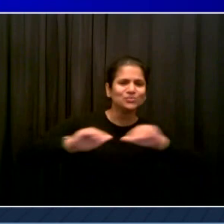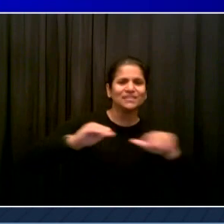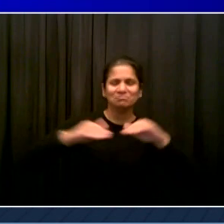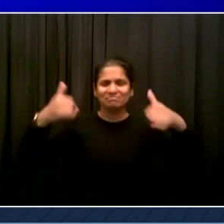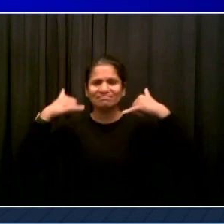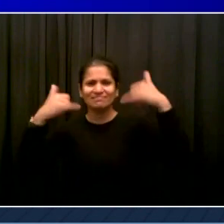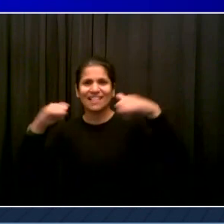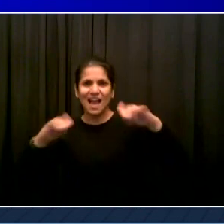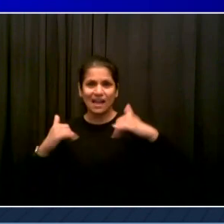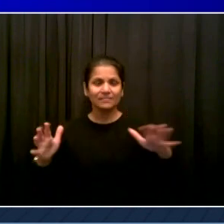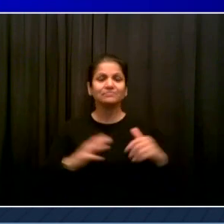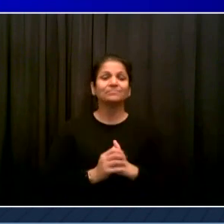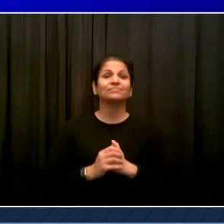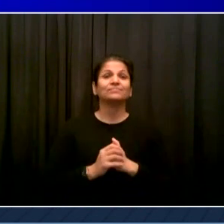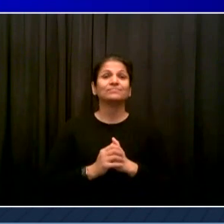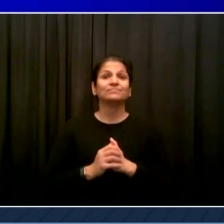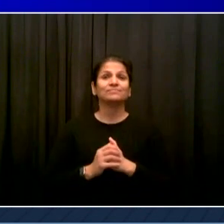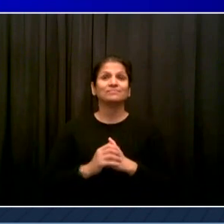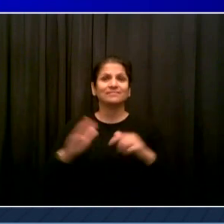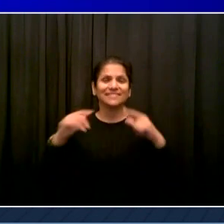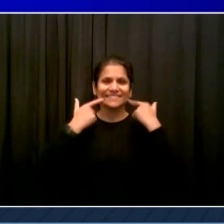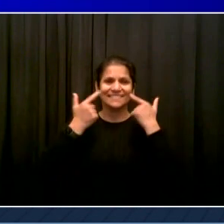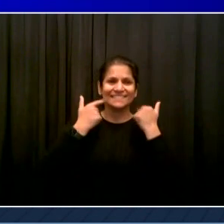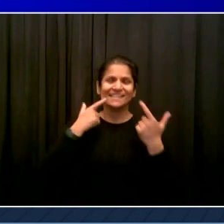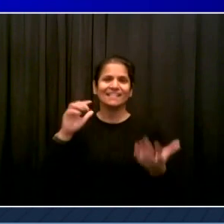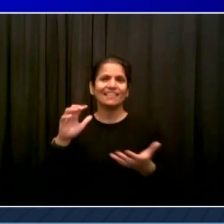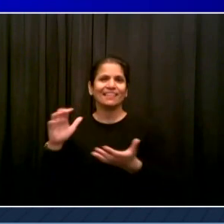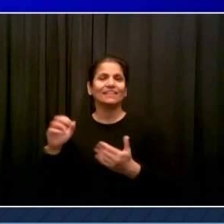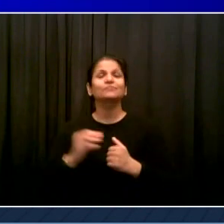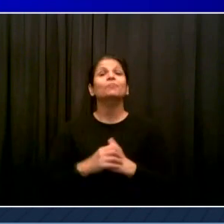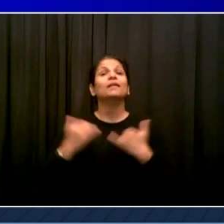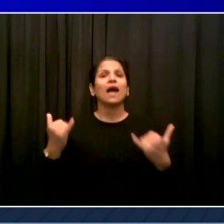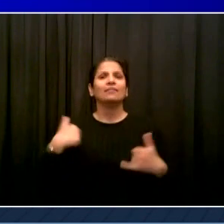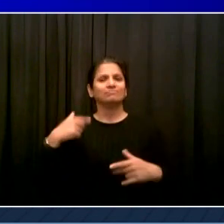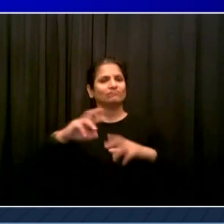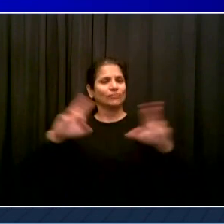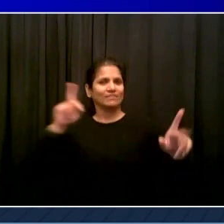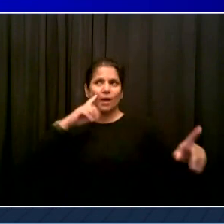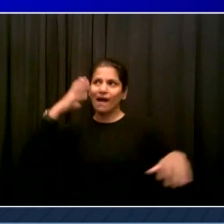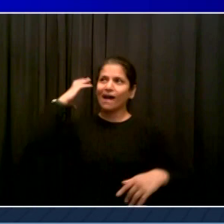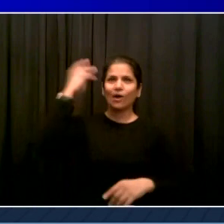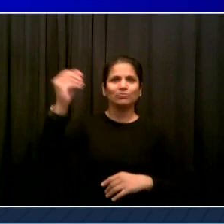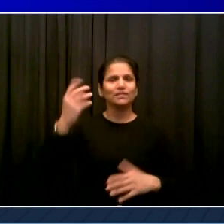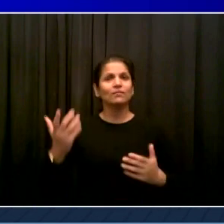It's outdoors. It's exactly where we want people to be. It's a great way for